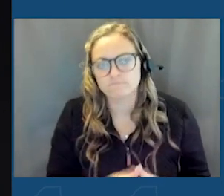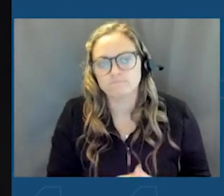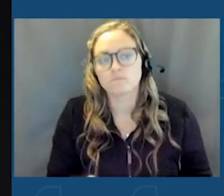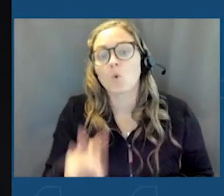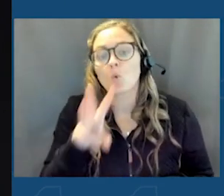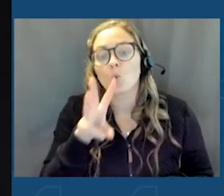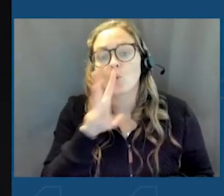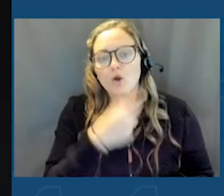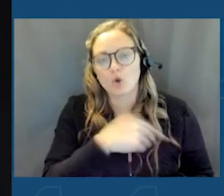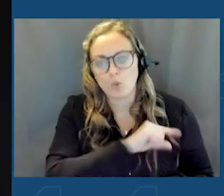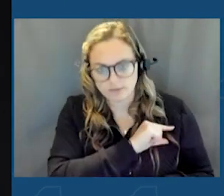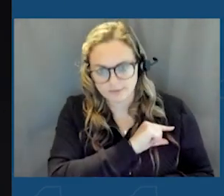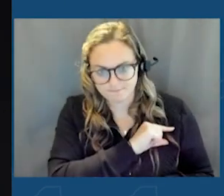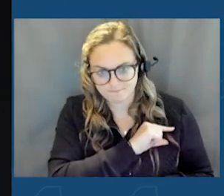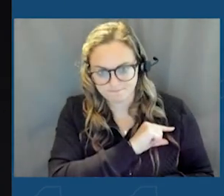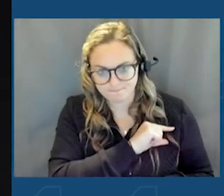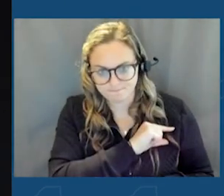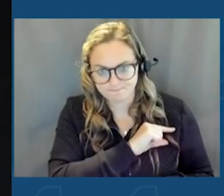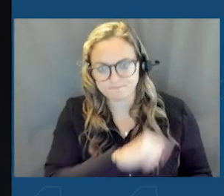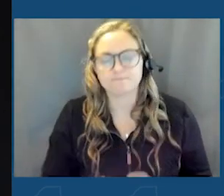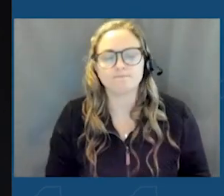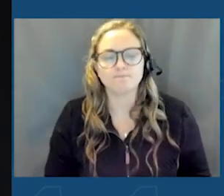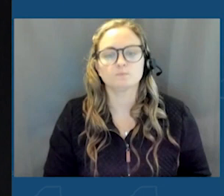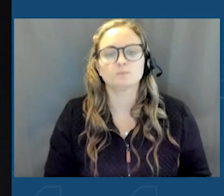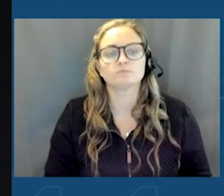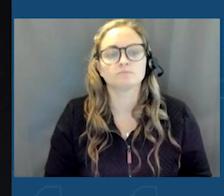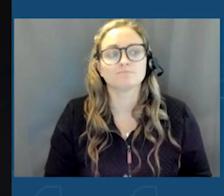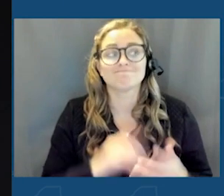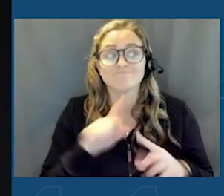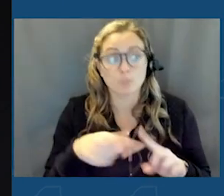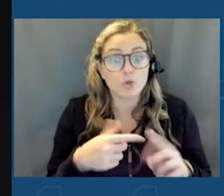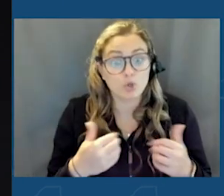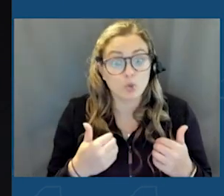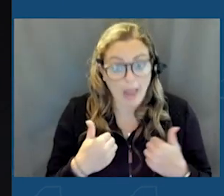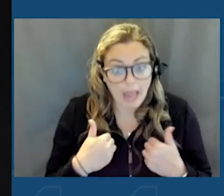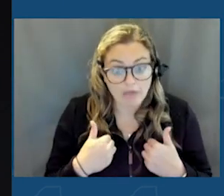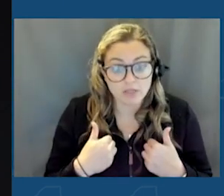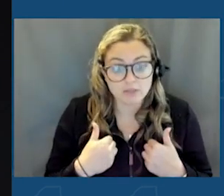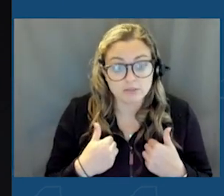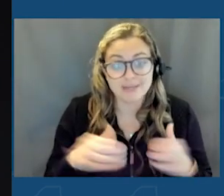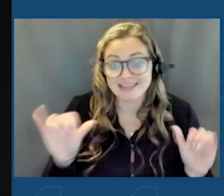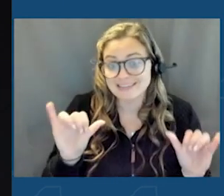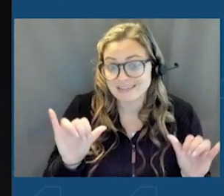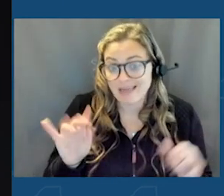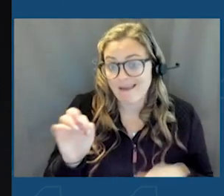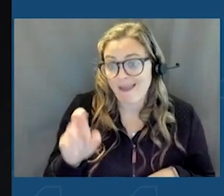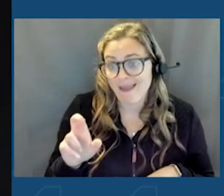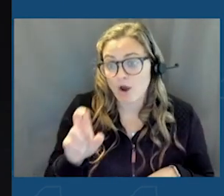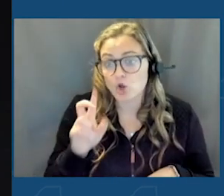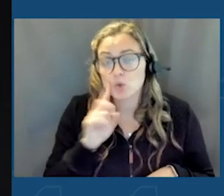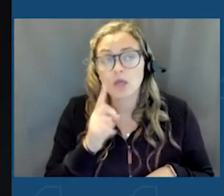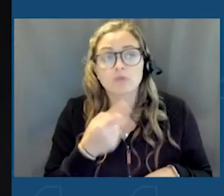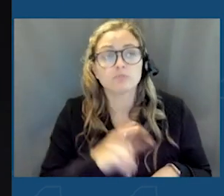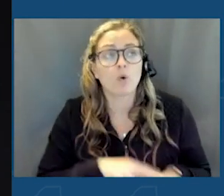quality. Water quality. Because when you have it, it's like air, you take it for granted, you don't think about it.